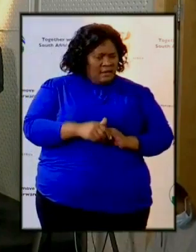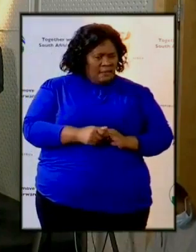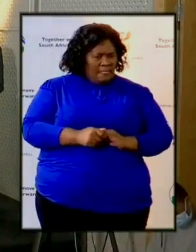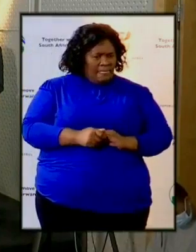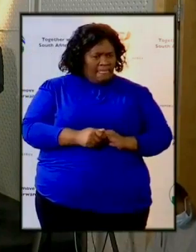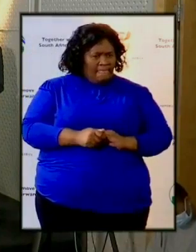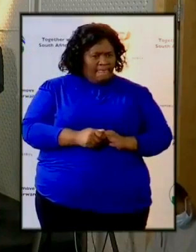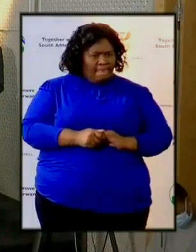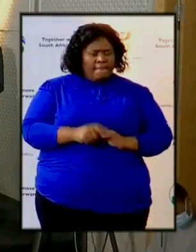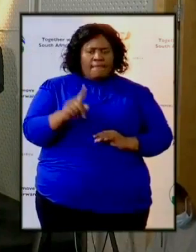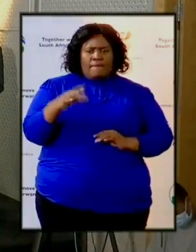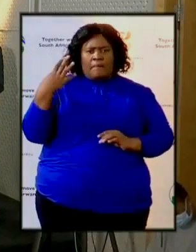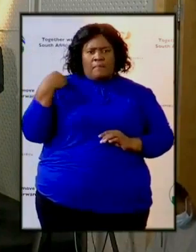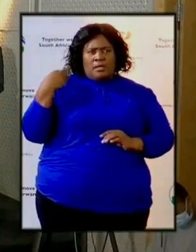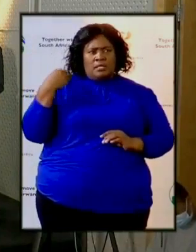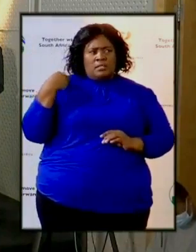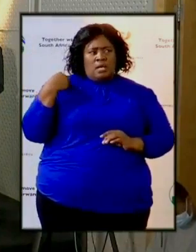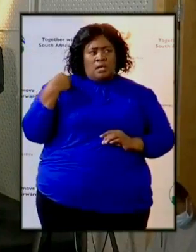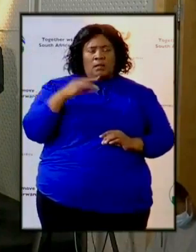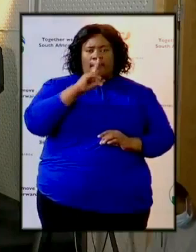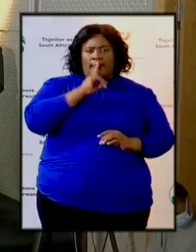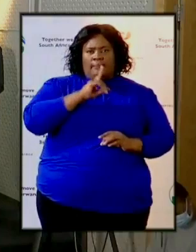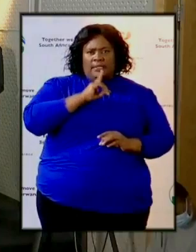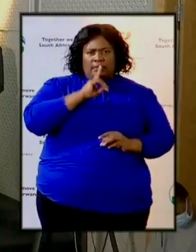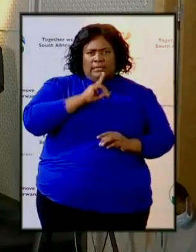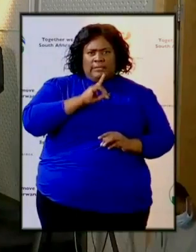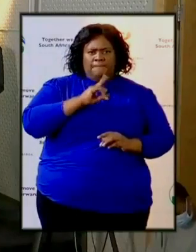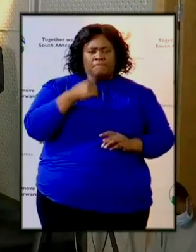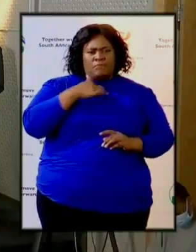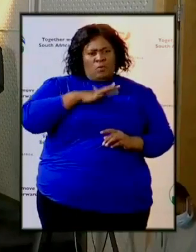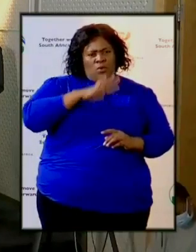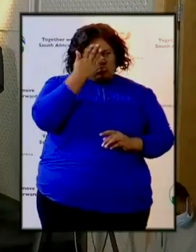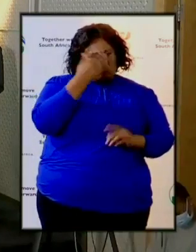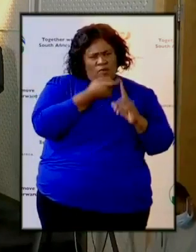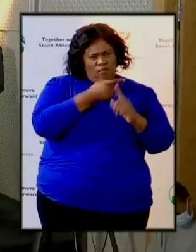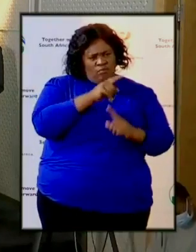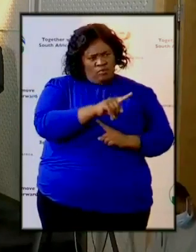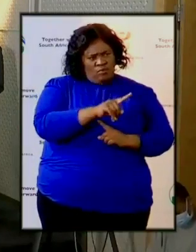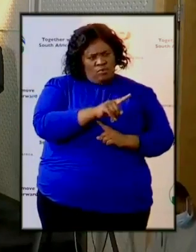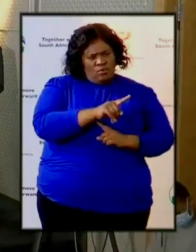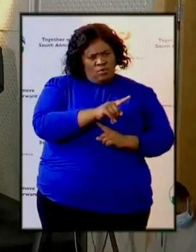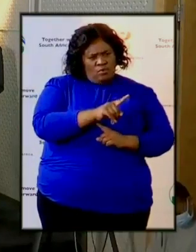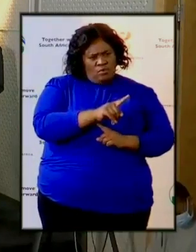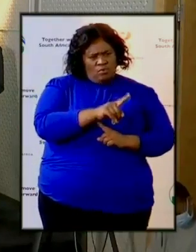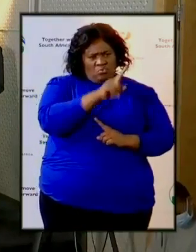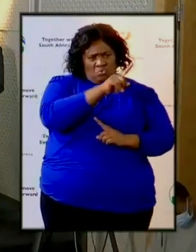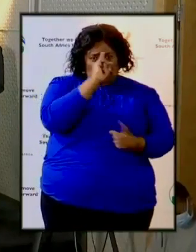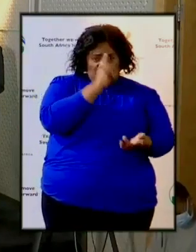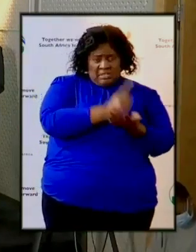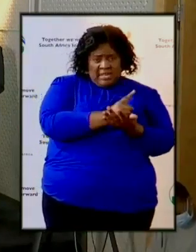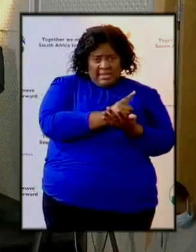This is to the minister, Cocker Minister. Minister, I just wanted to find out from you, what informed the decision